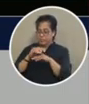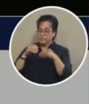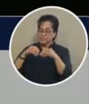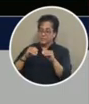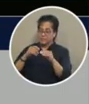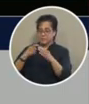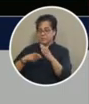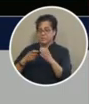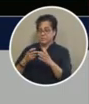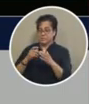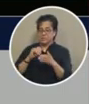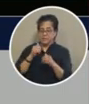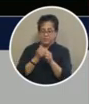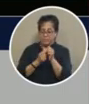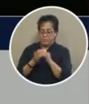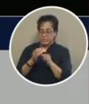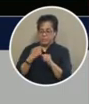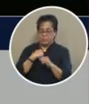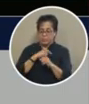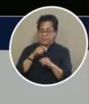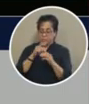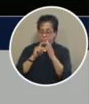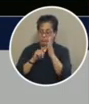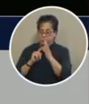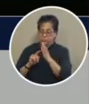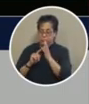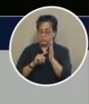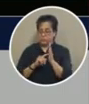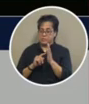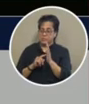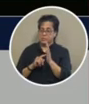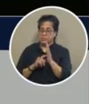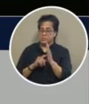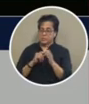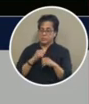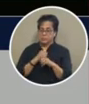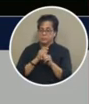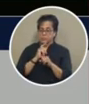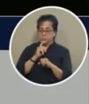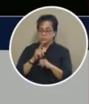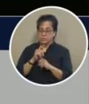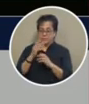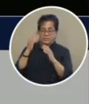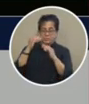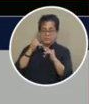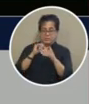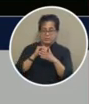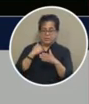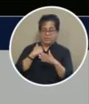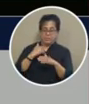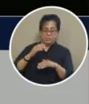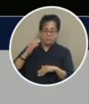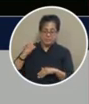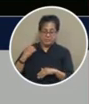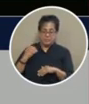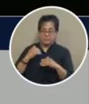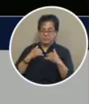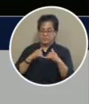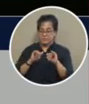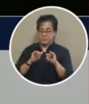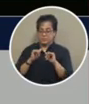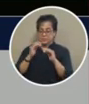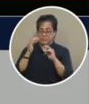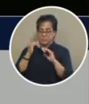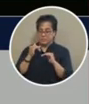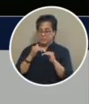tax. So all of those things we have to look at and understand that the expectations that we had in the past can't be the